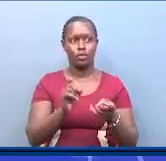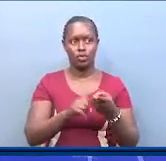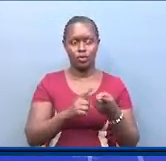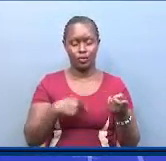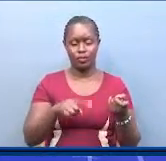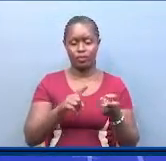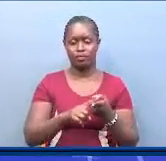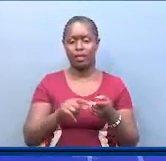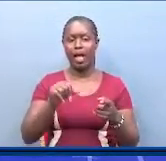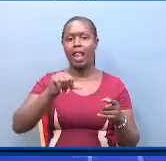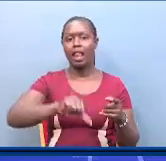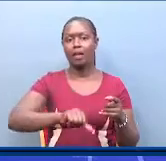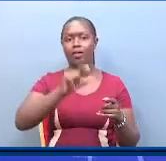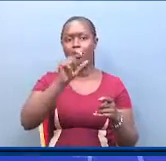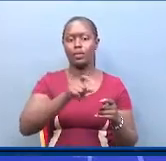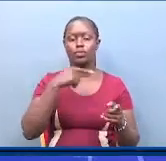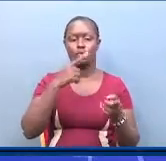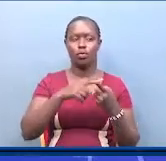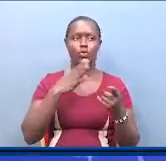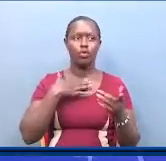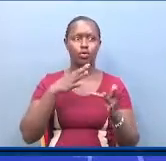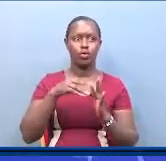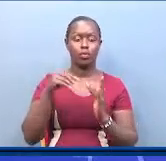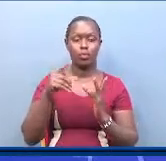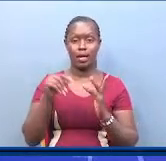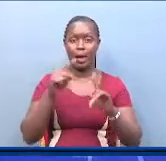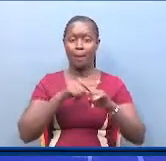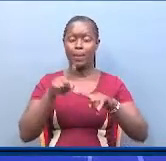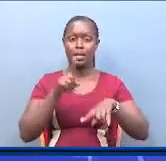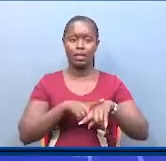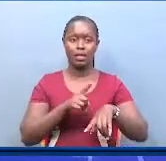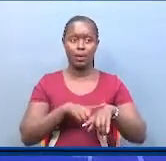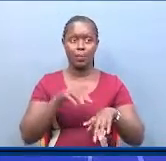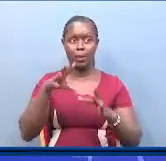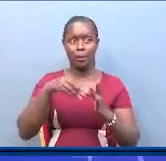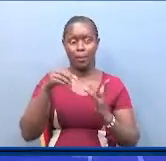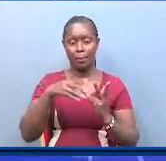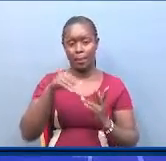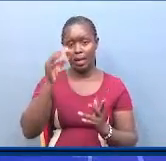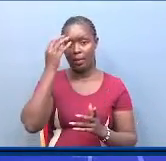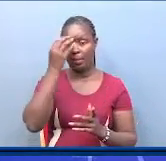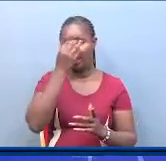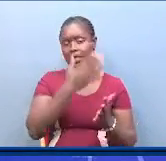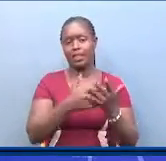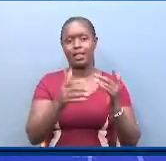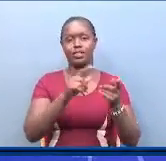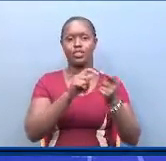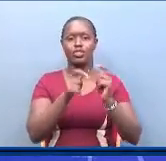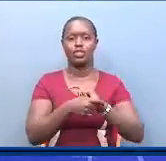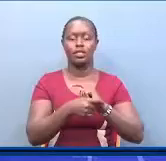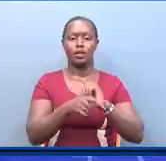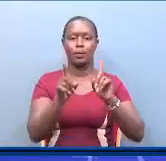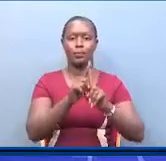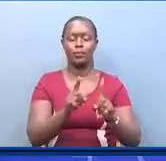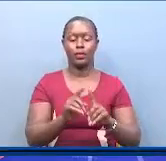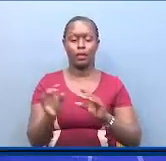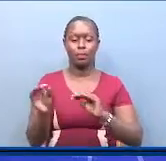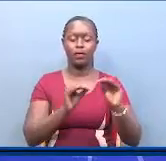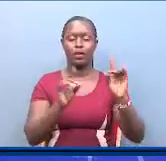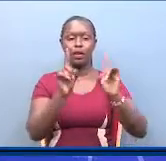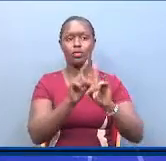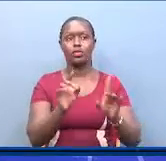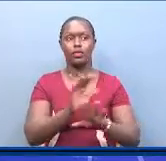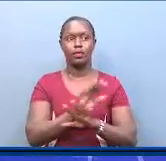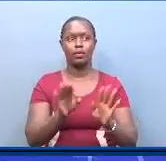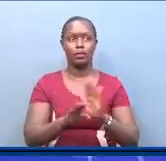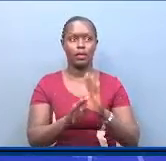terms of the person to pick. But the moment he picked Martha, things changed. It's skyrocketed and all that. And